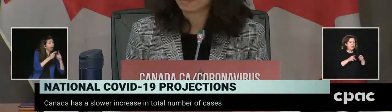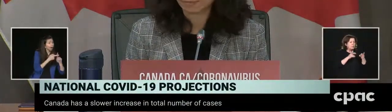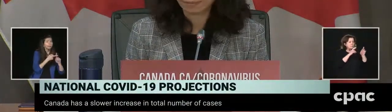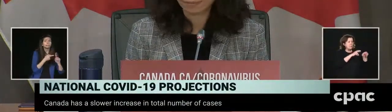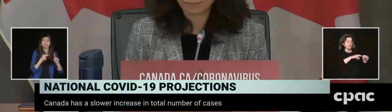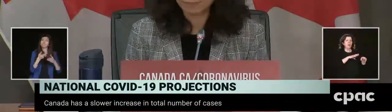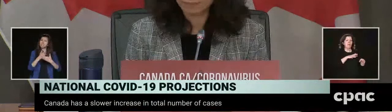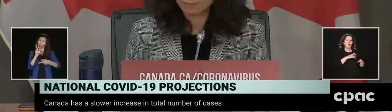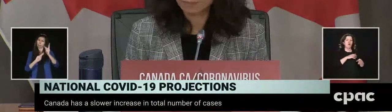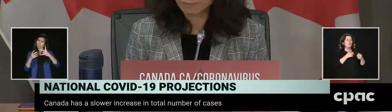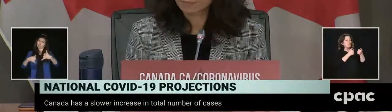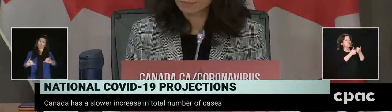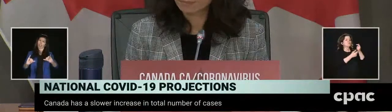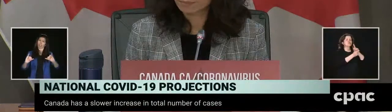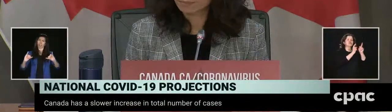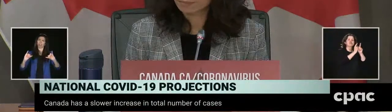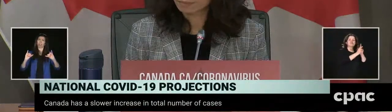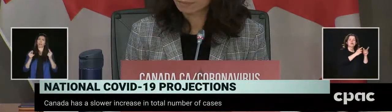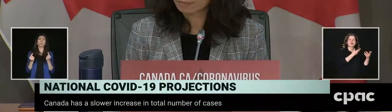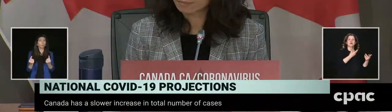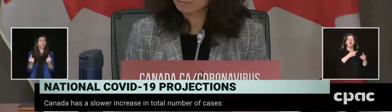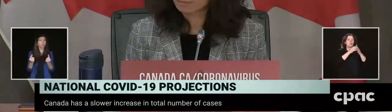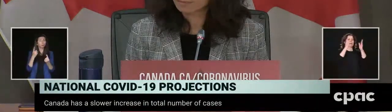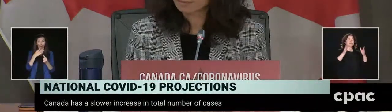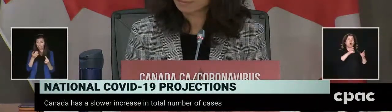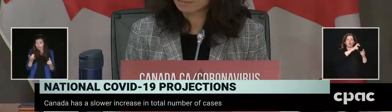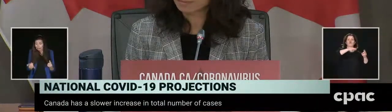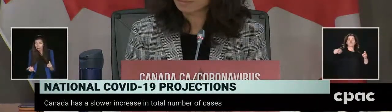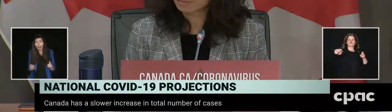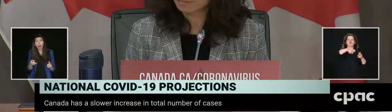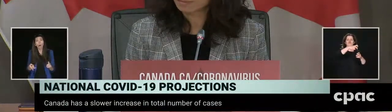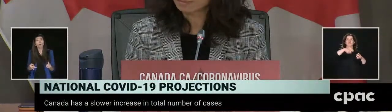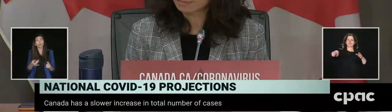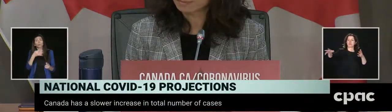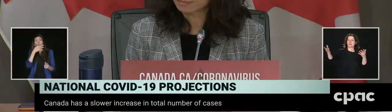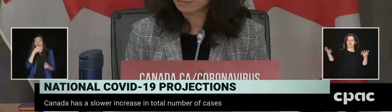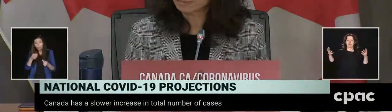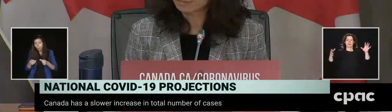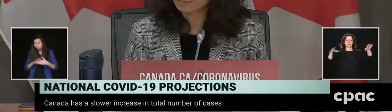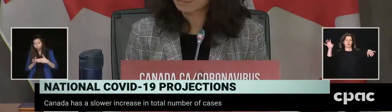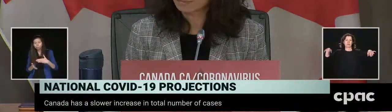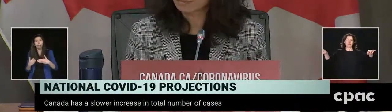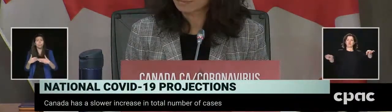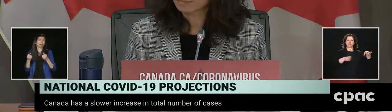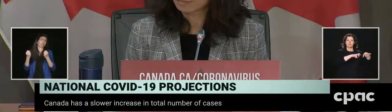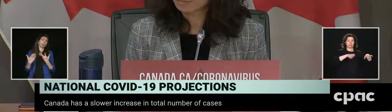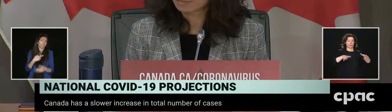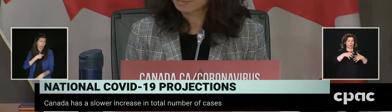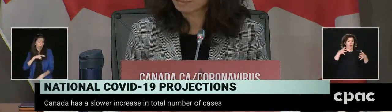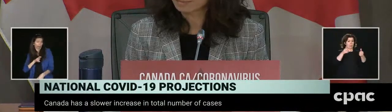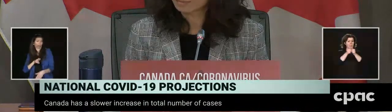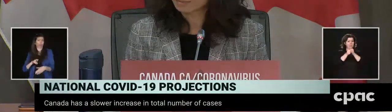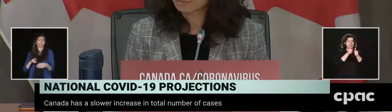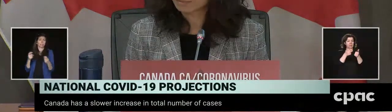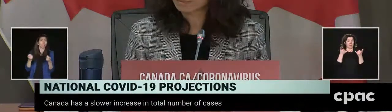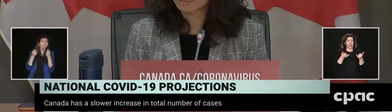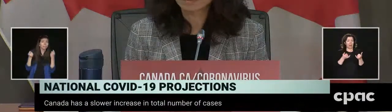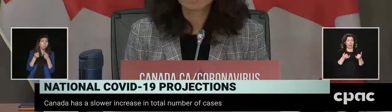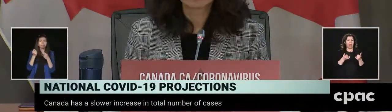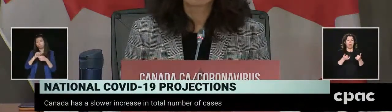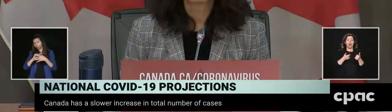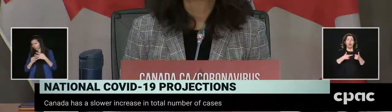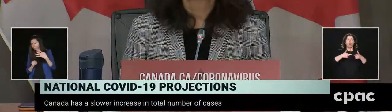heading into a holiday weekend. Do you have any advice? What will you be doing? People are going to want to get out of their bubbles and go into other people's bubbles.